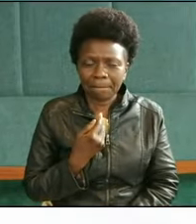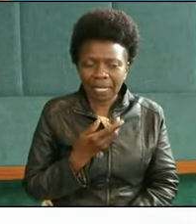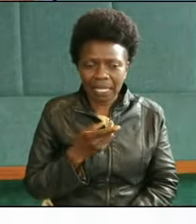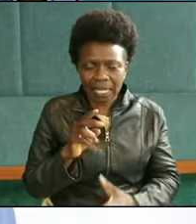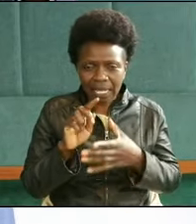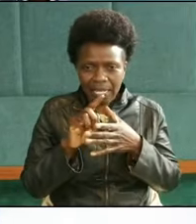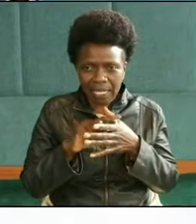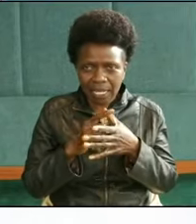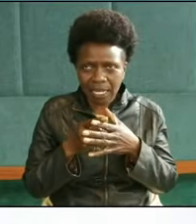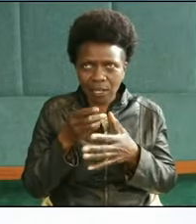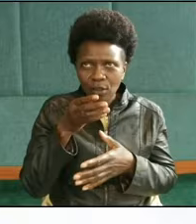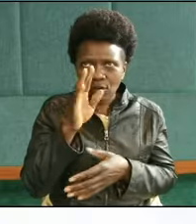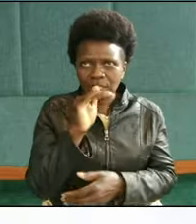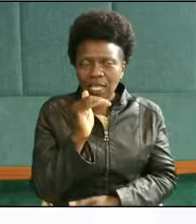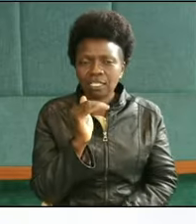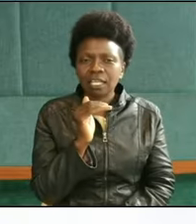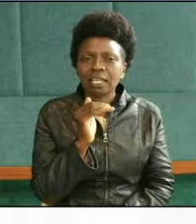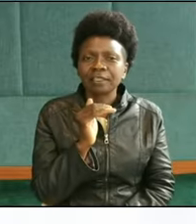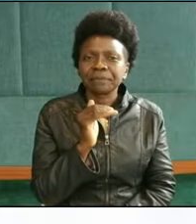Then God is asking,